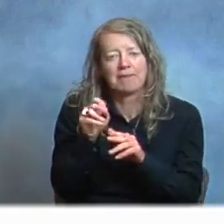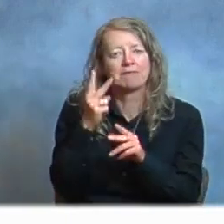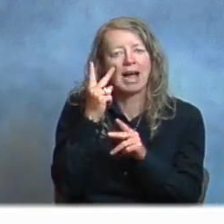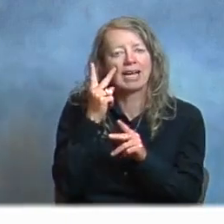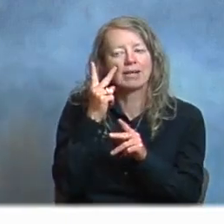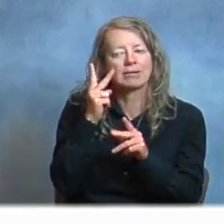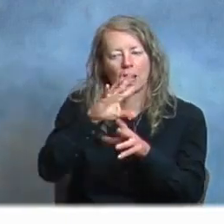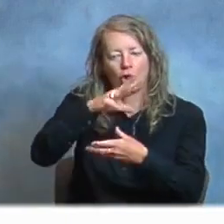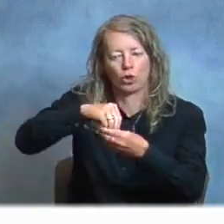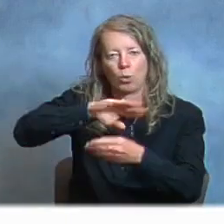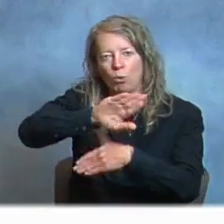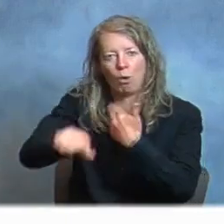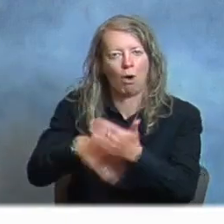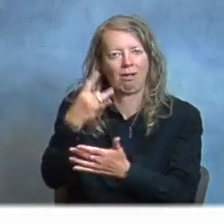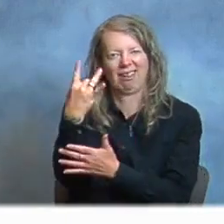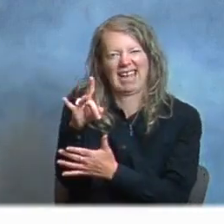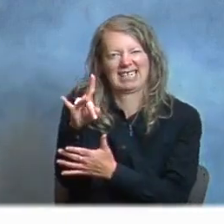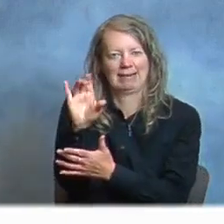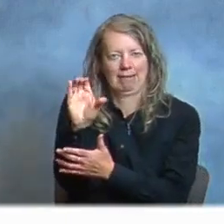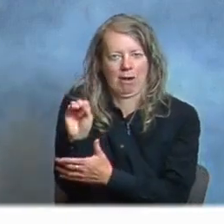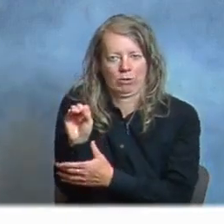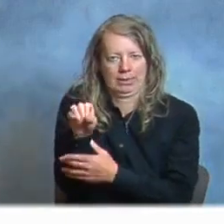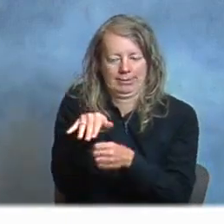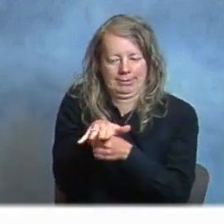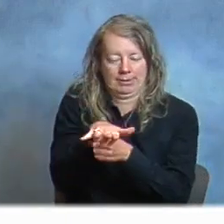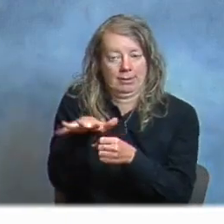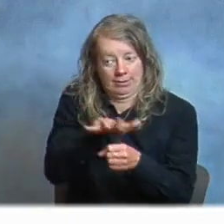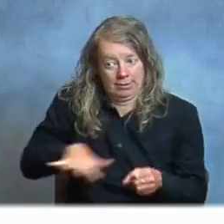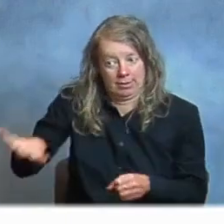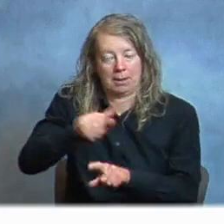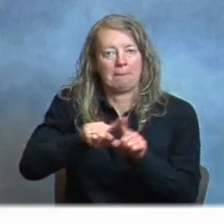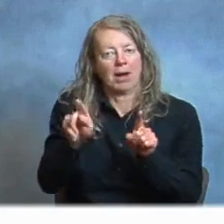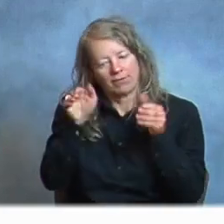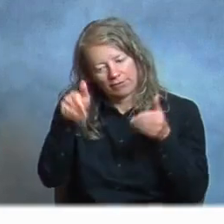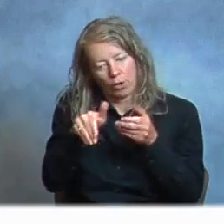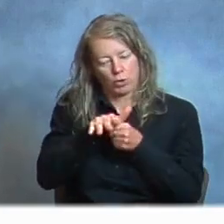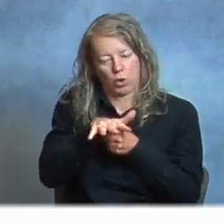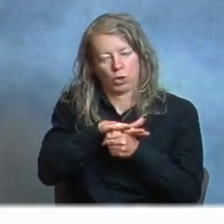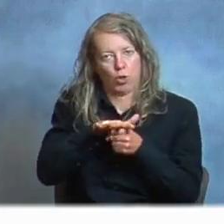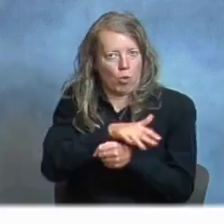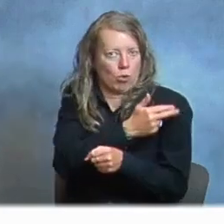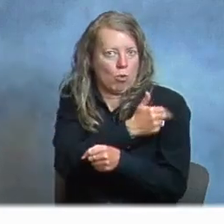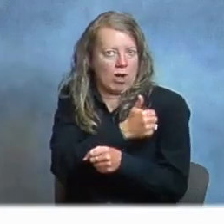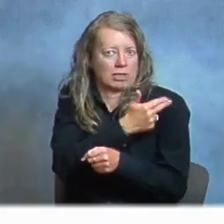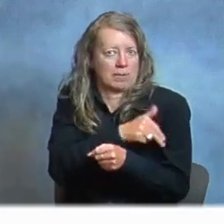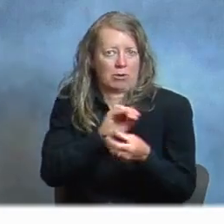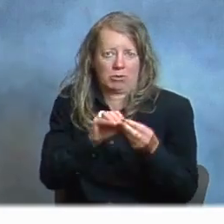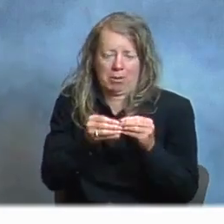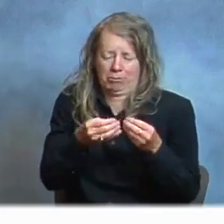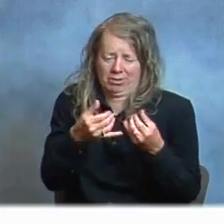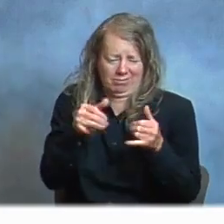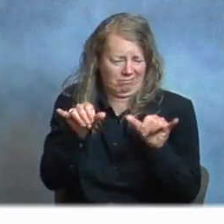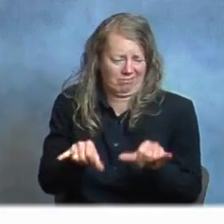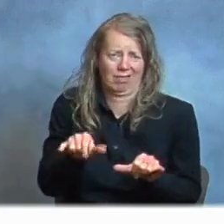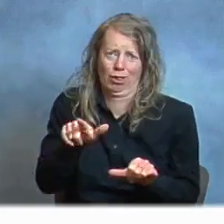region. Though when we look at our local hospitalization metrics, they are still very low.